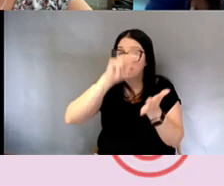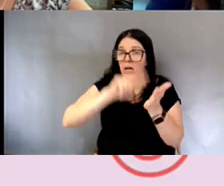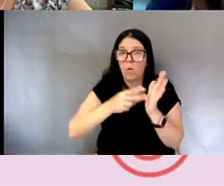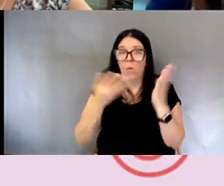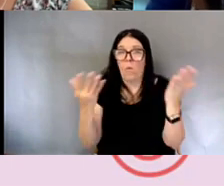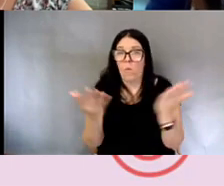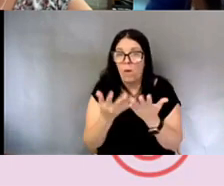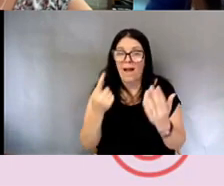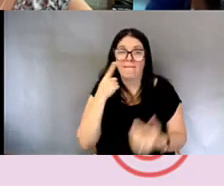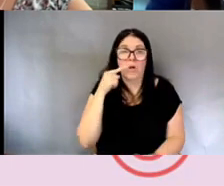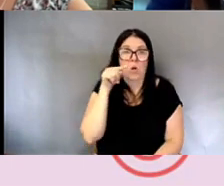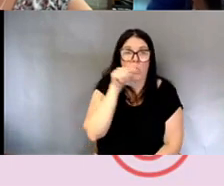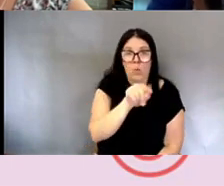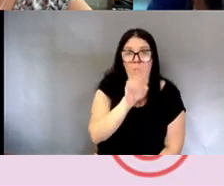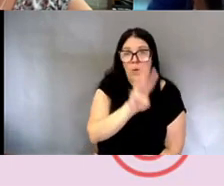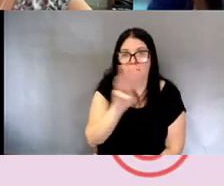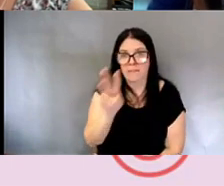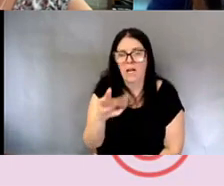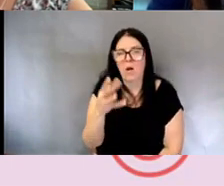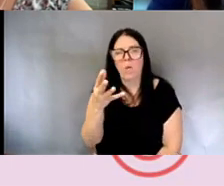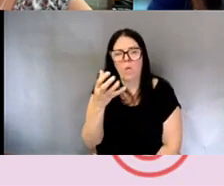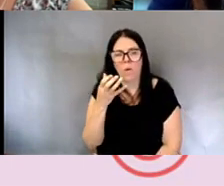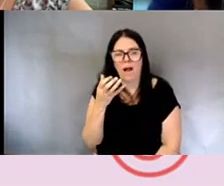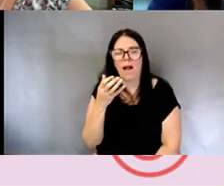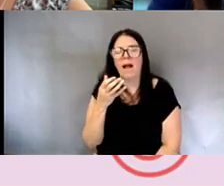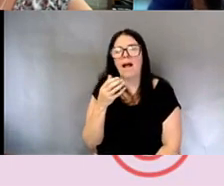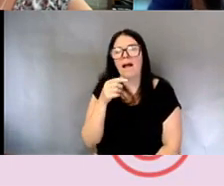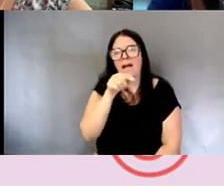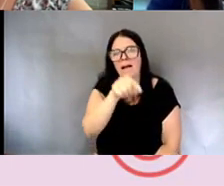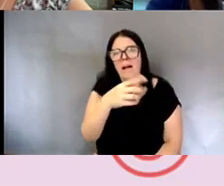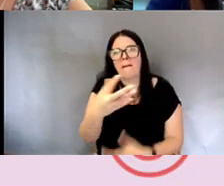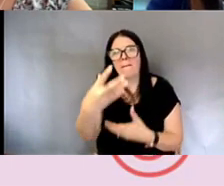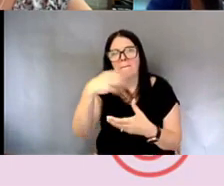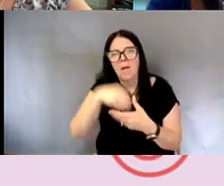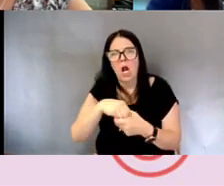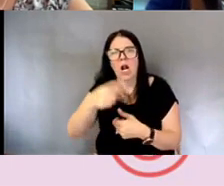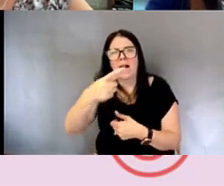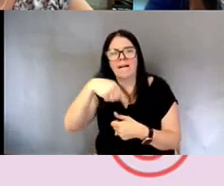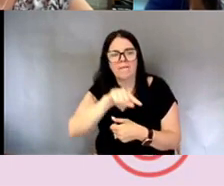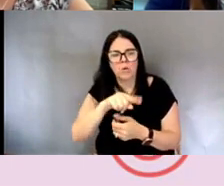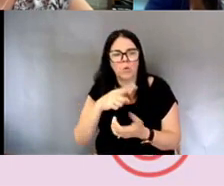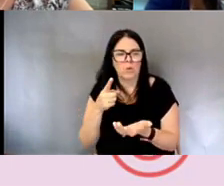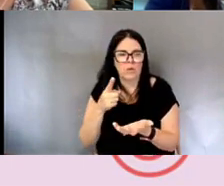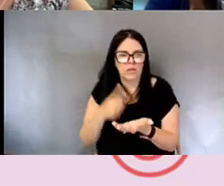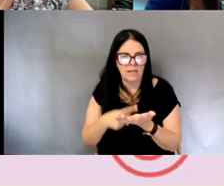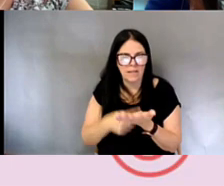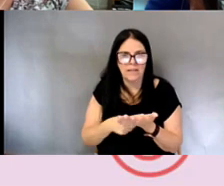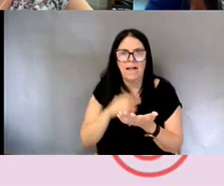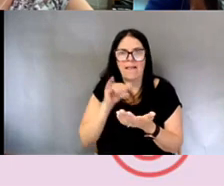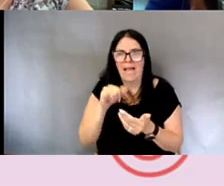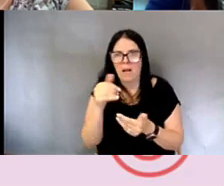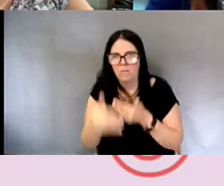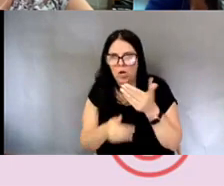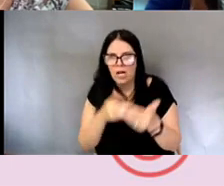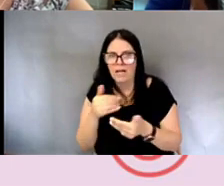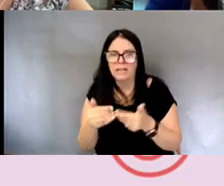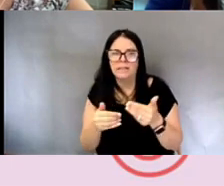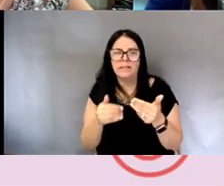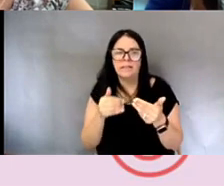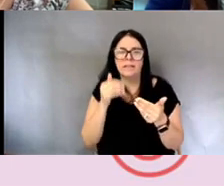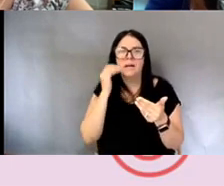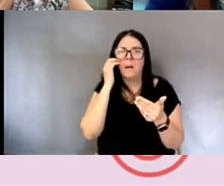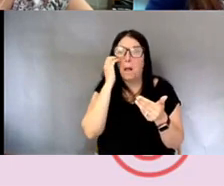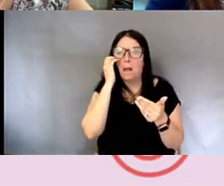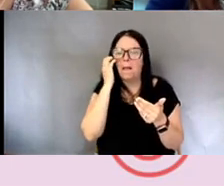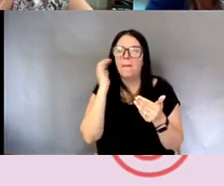this website to be part of that conversation or that process that the